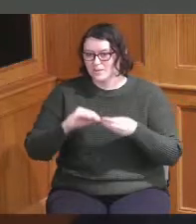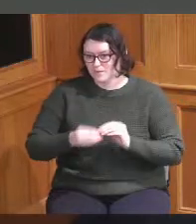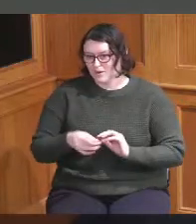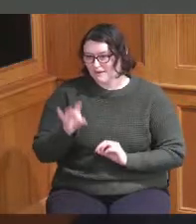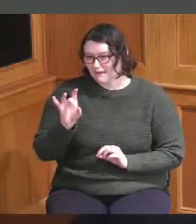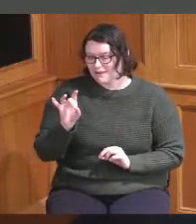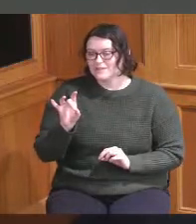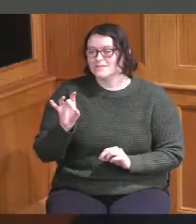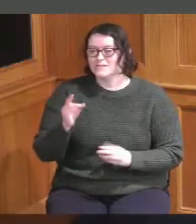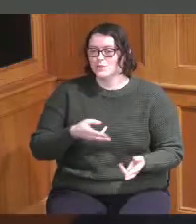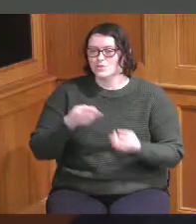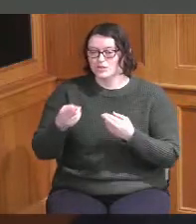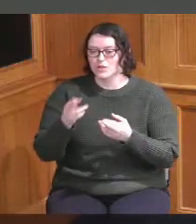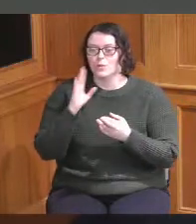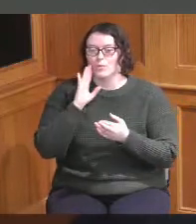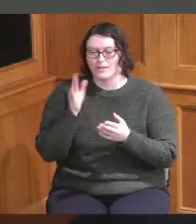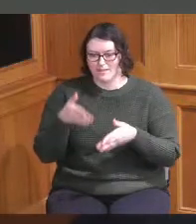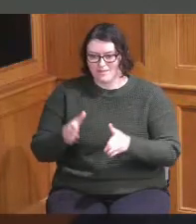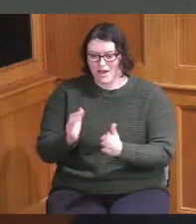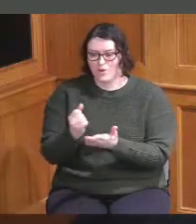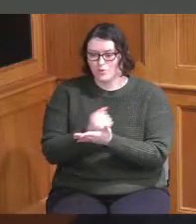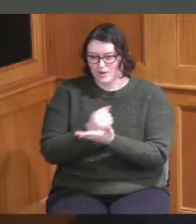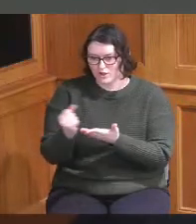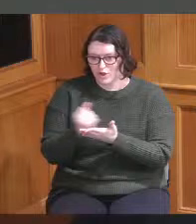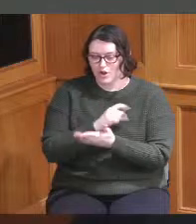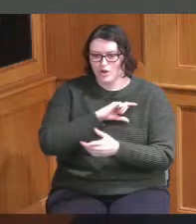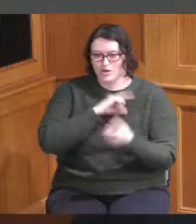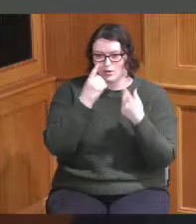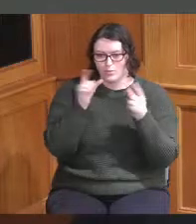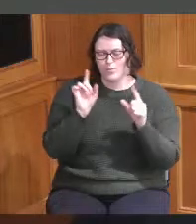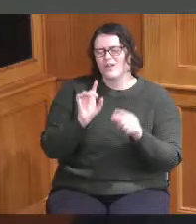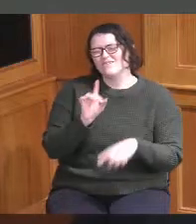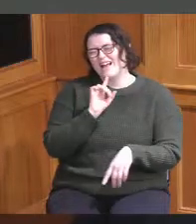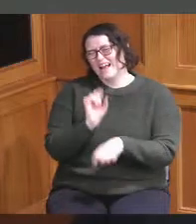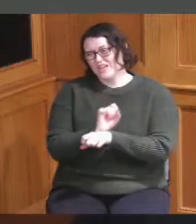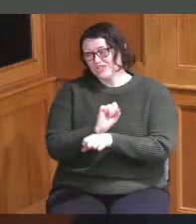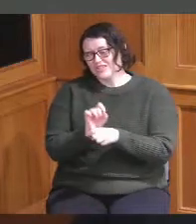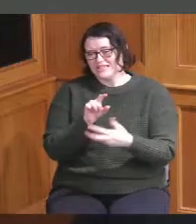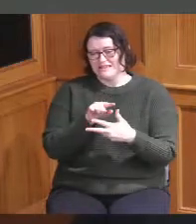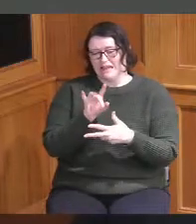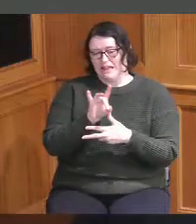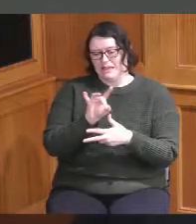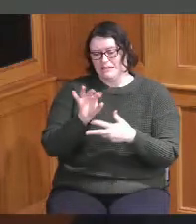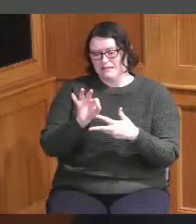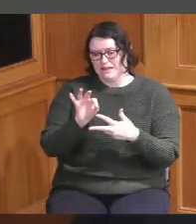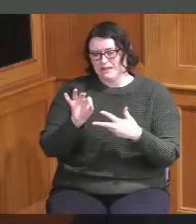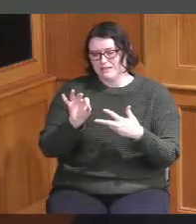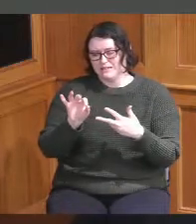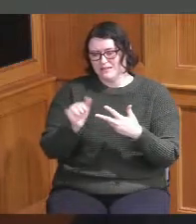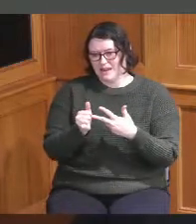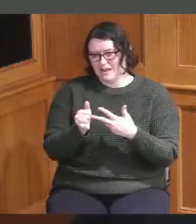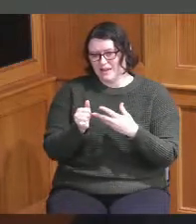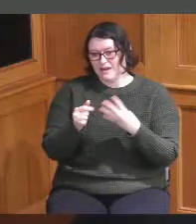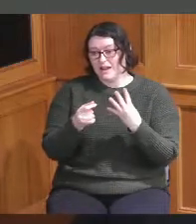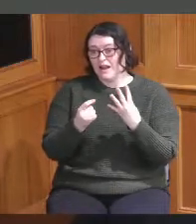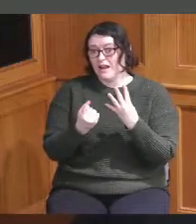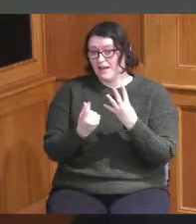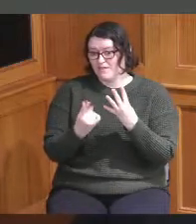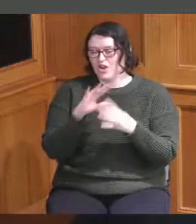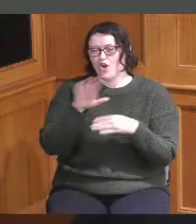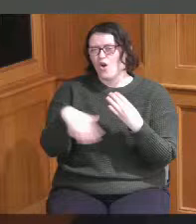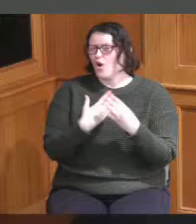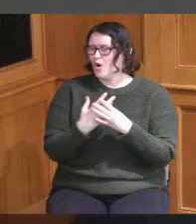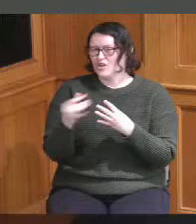resolution authorizing credit card usage by the sheriff. Actually, items 8, 9, 10, and 11 are all credit